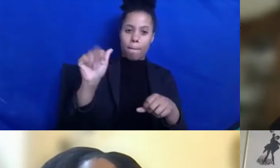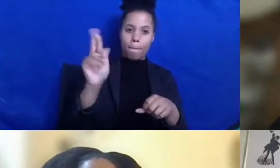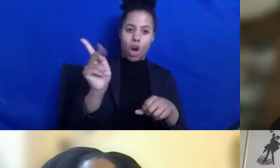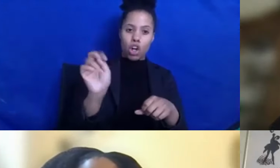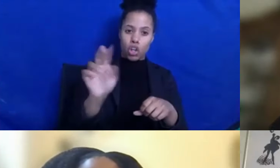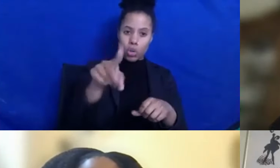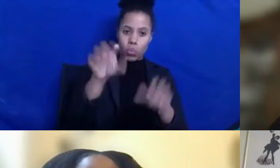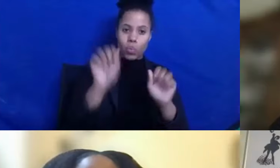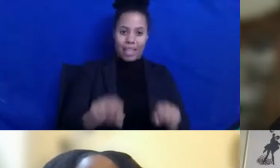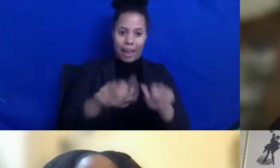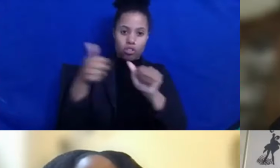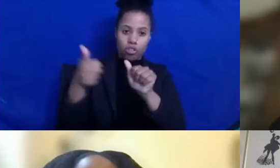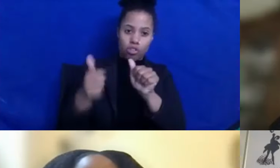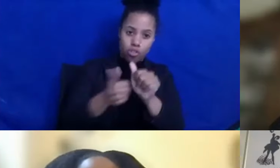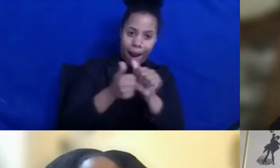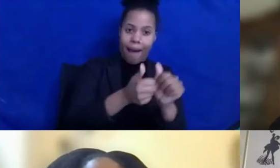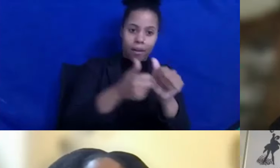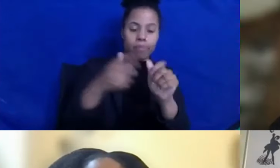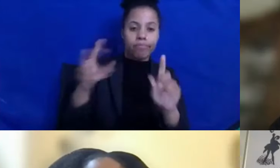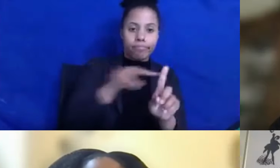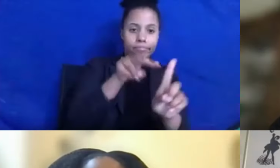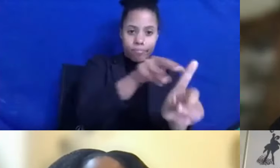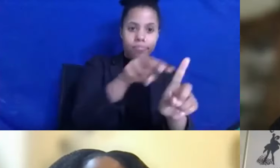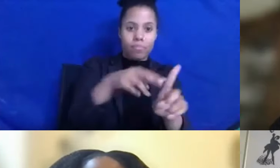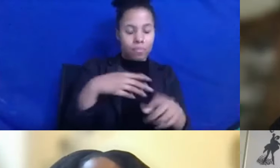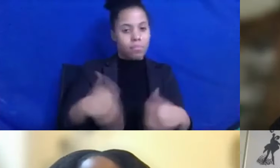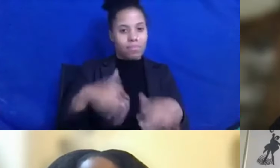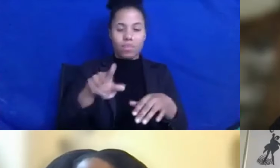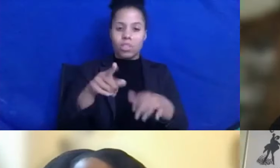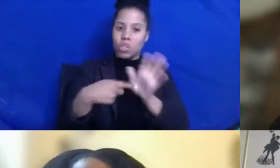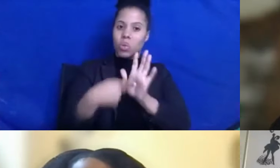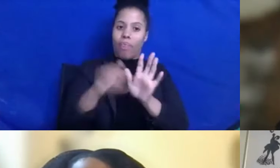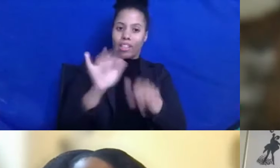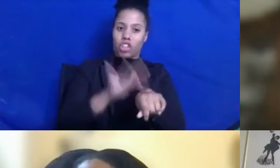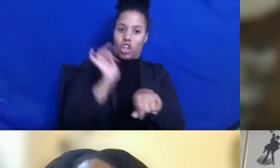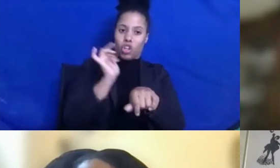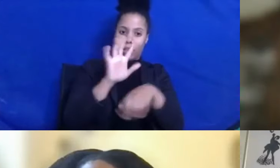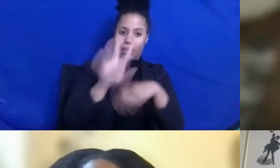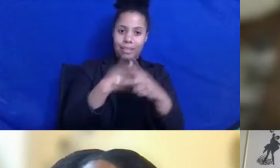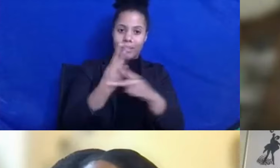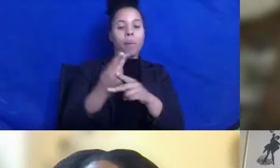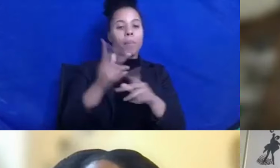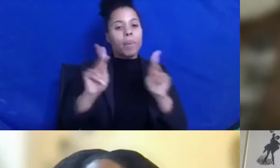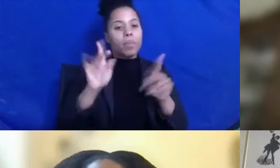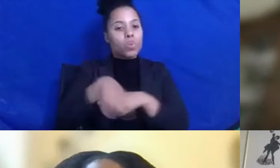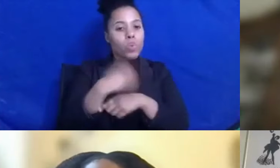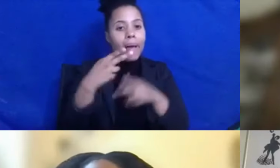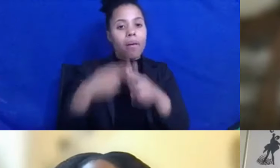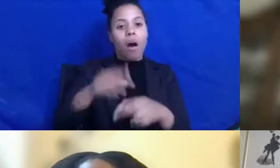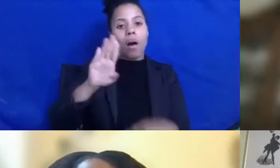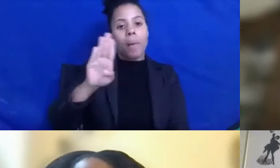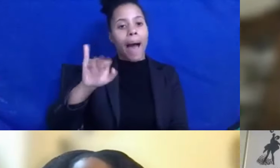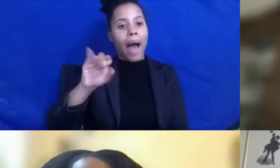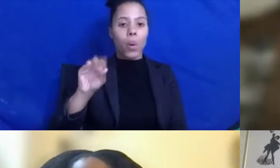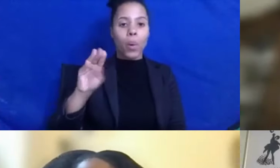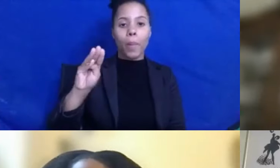argues that this is the earliest form of what people these days call biometric data,